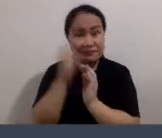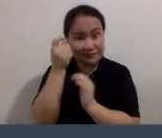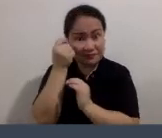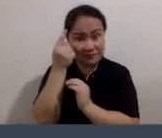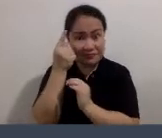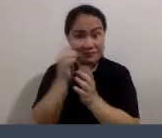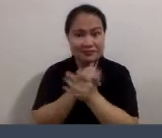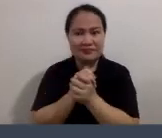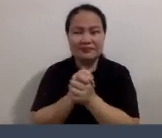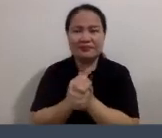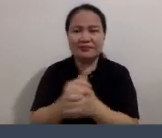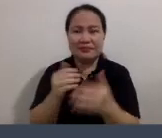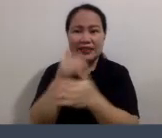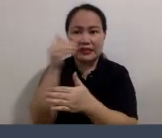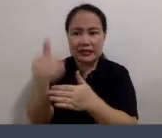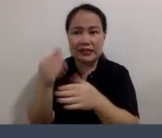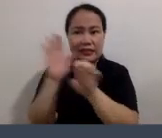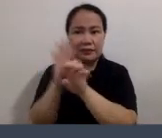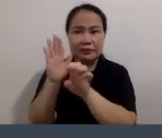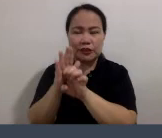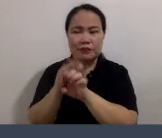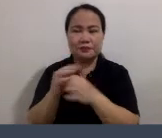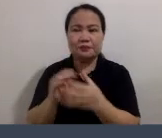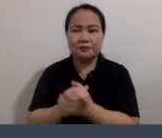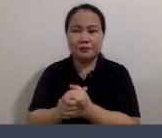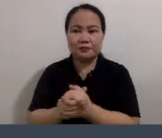natin. Next.